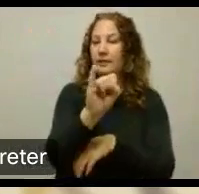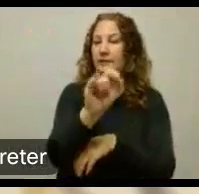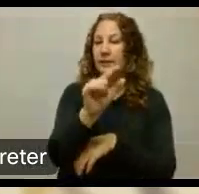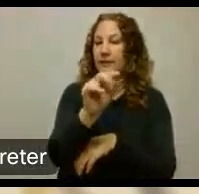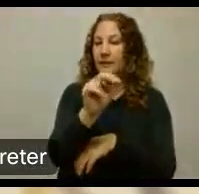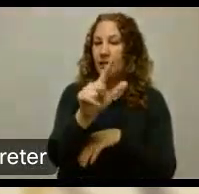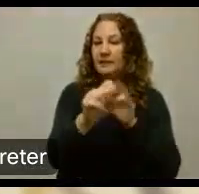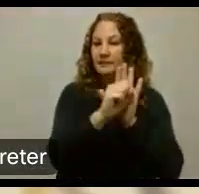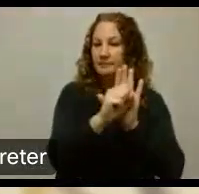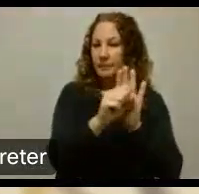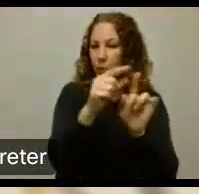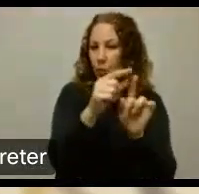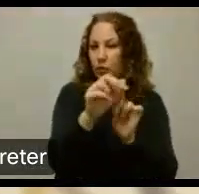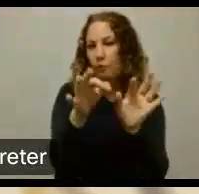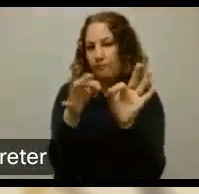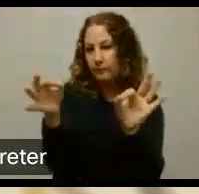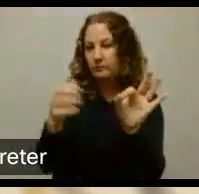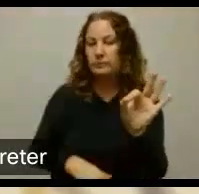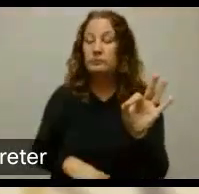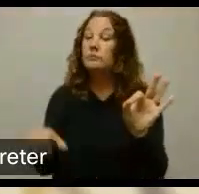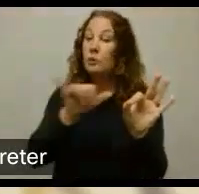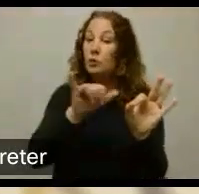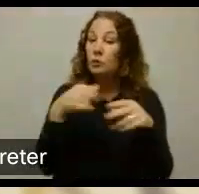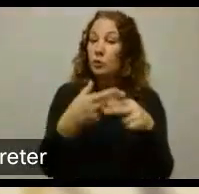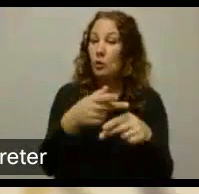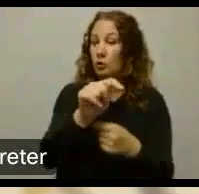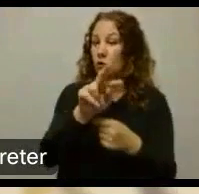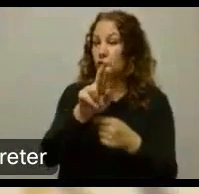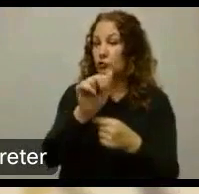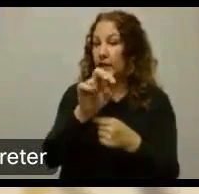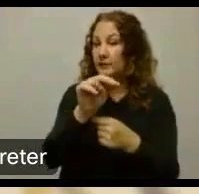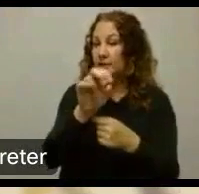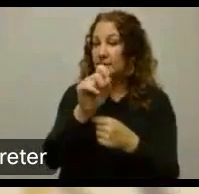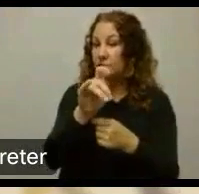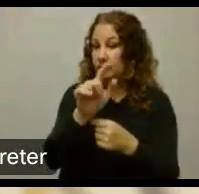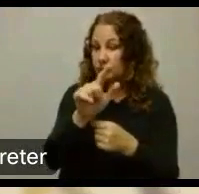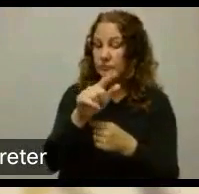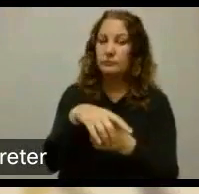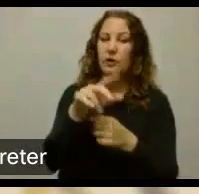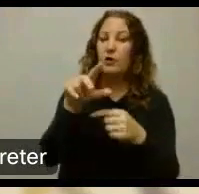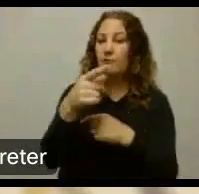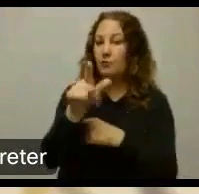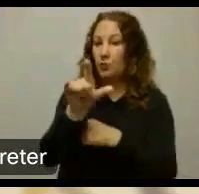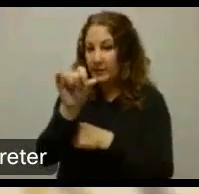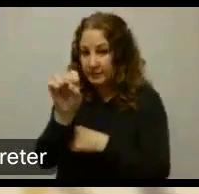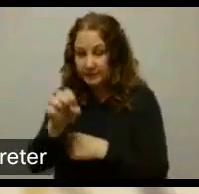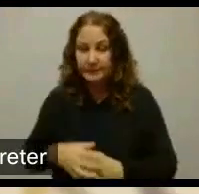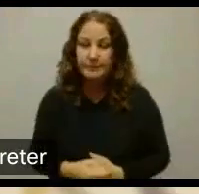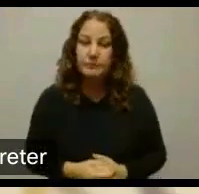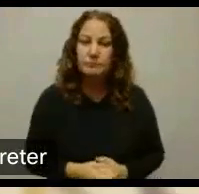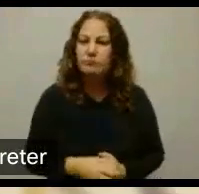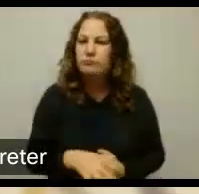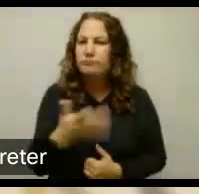or phrases. These are also called transitions or transition phrases. They are